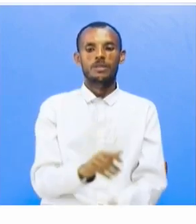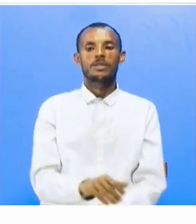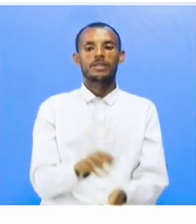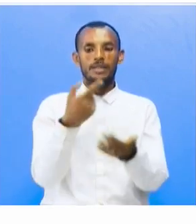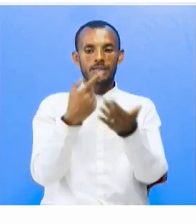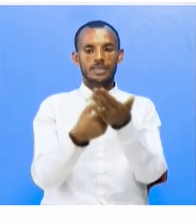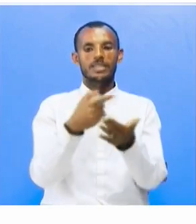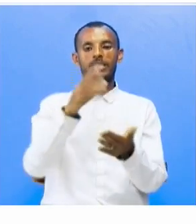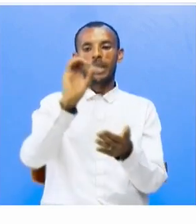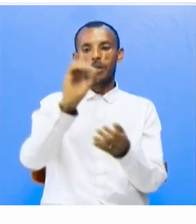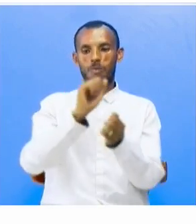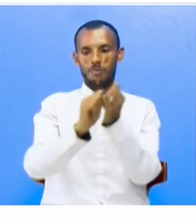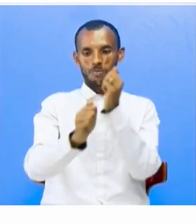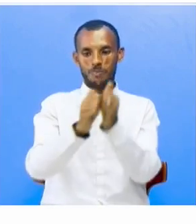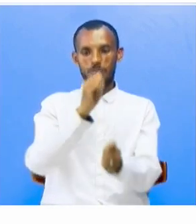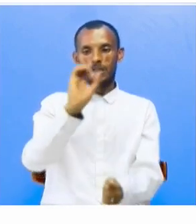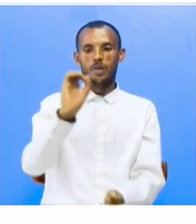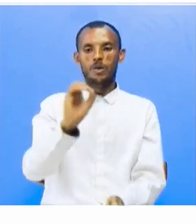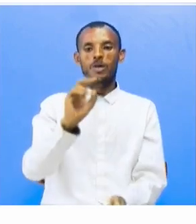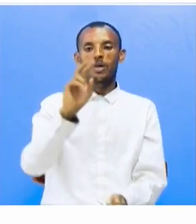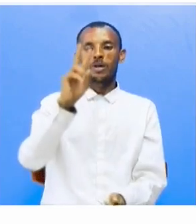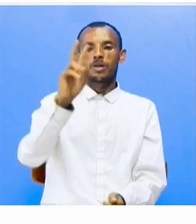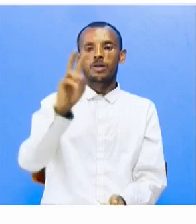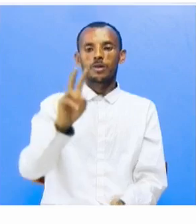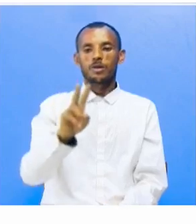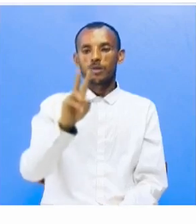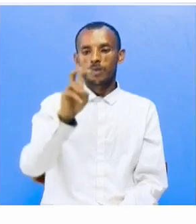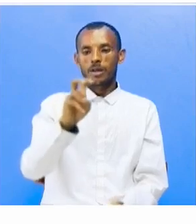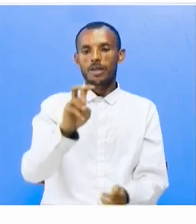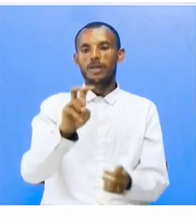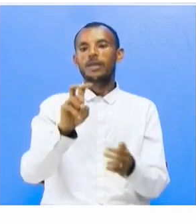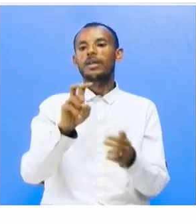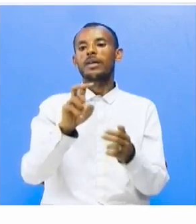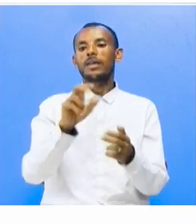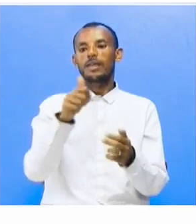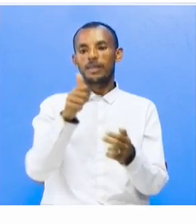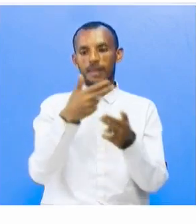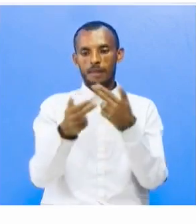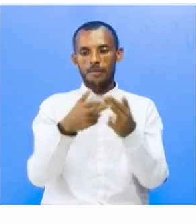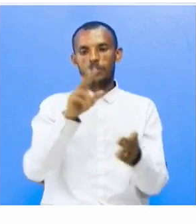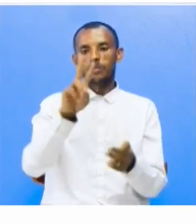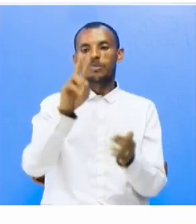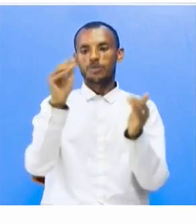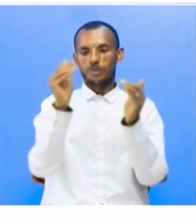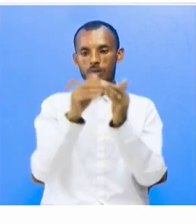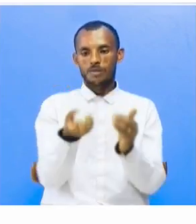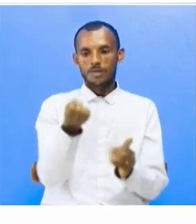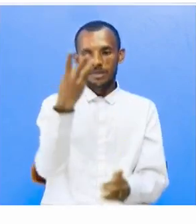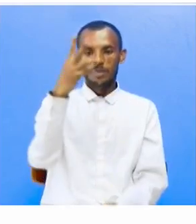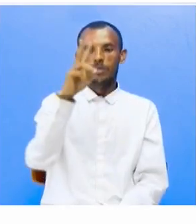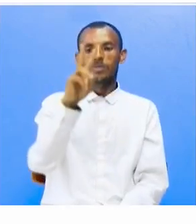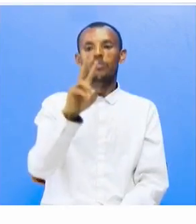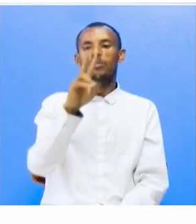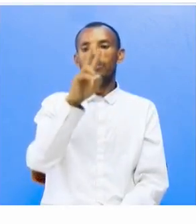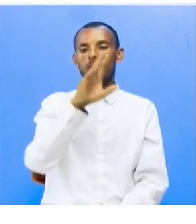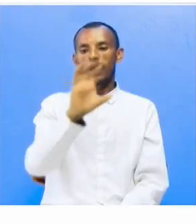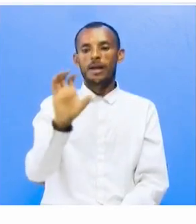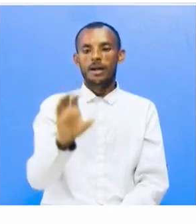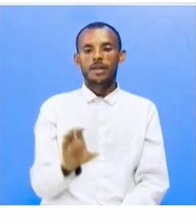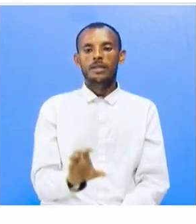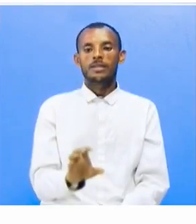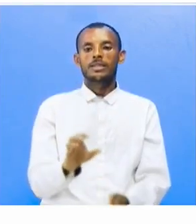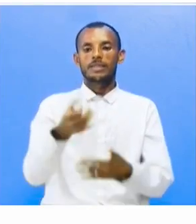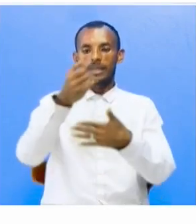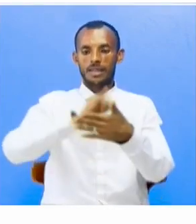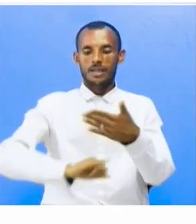This 0 cancel out. 20 times 10 is 200. So, the interest for